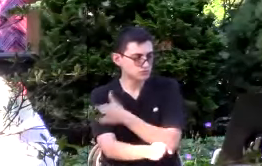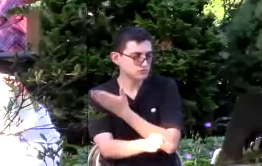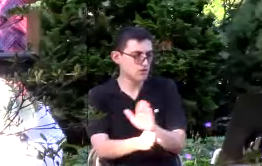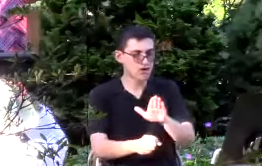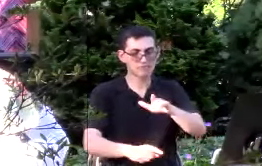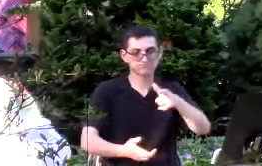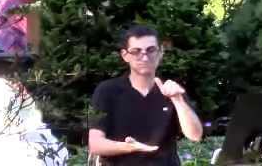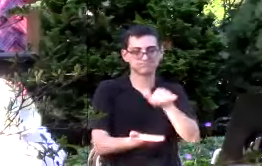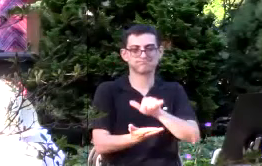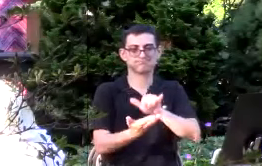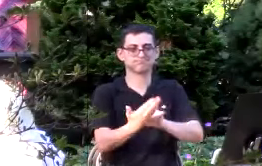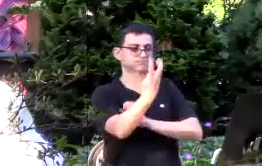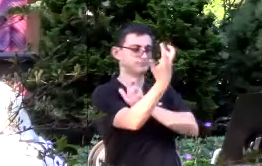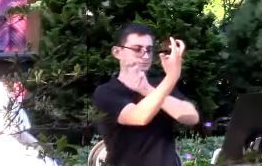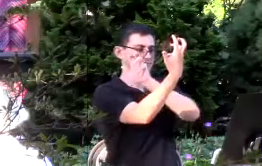tushpechata